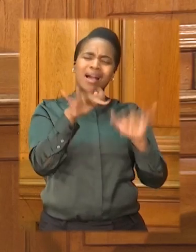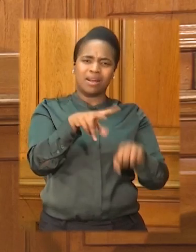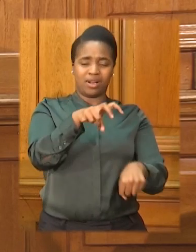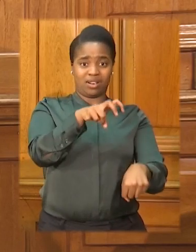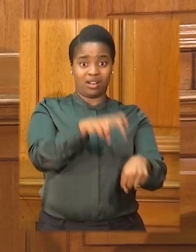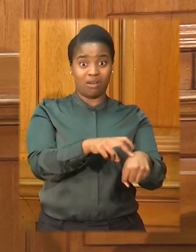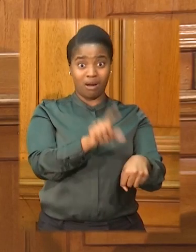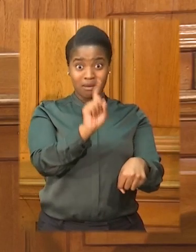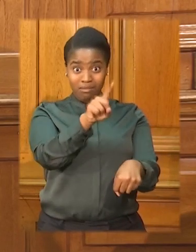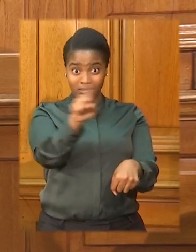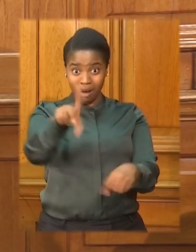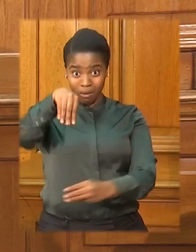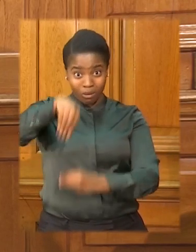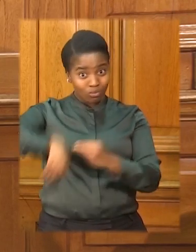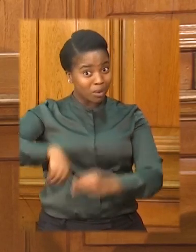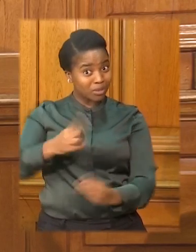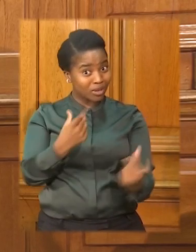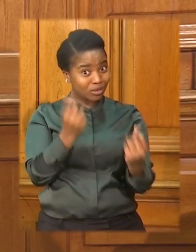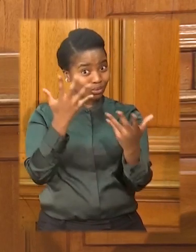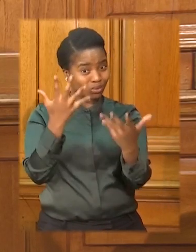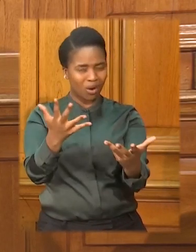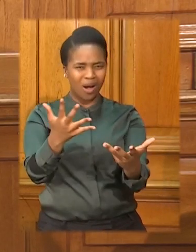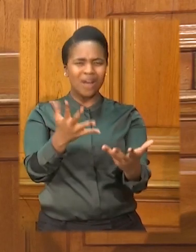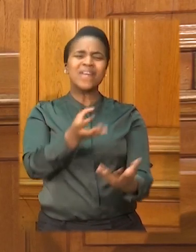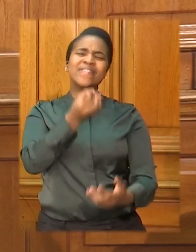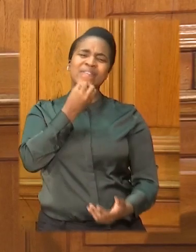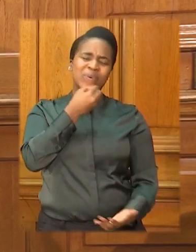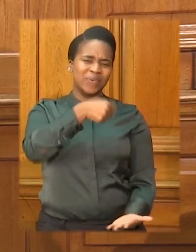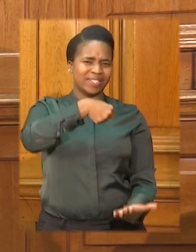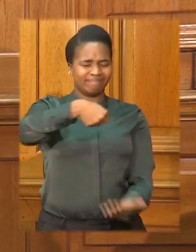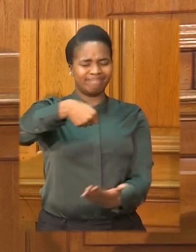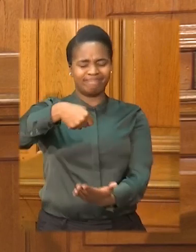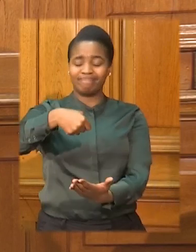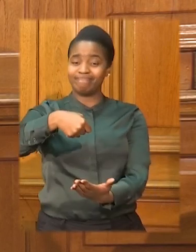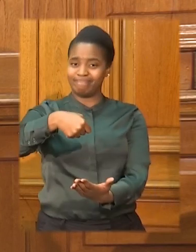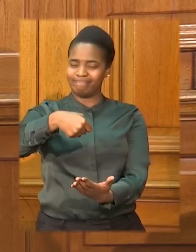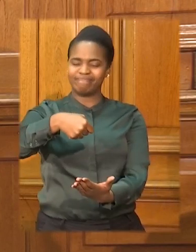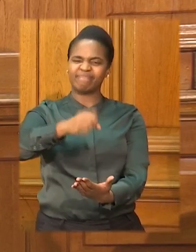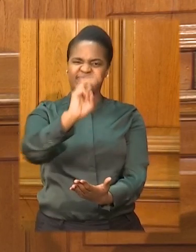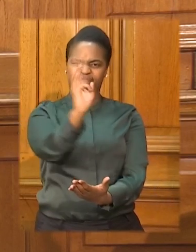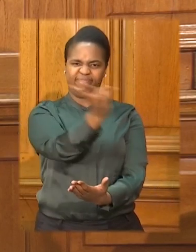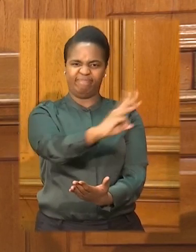those involved in such activities face the full might of the law.